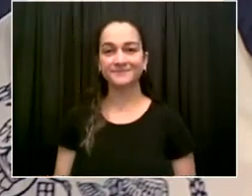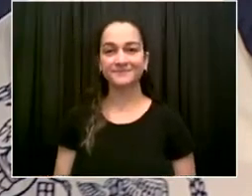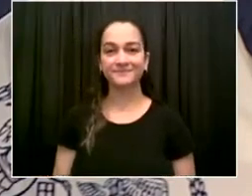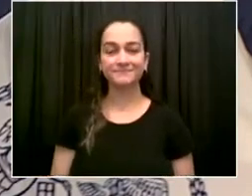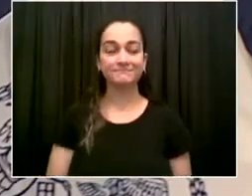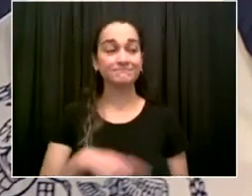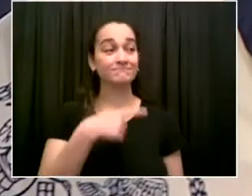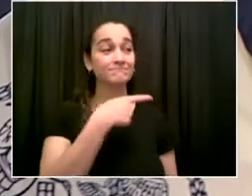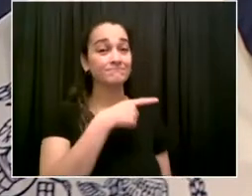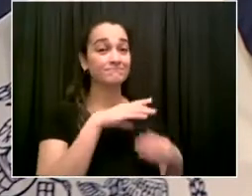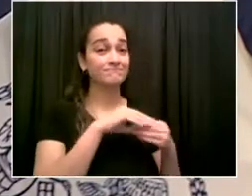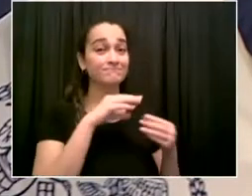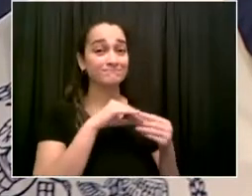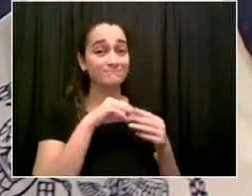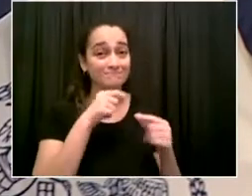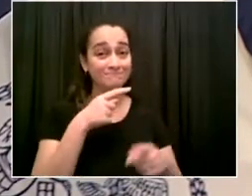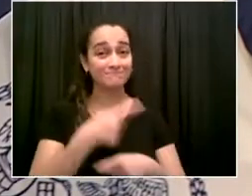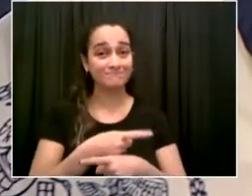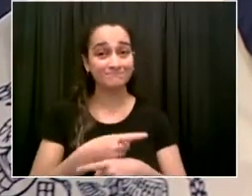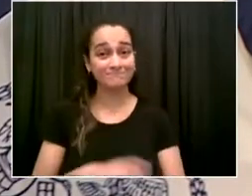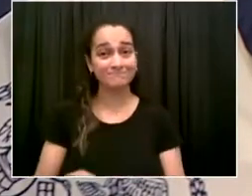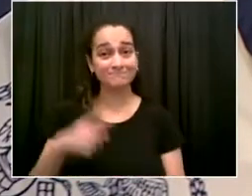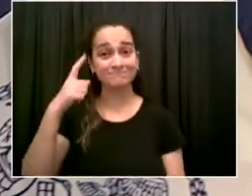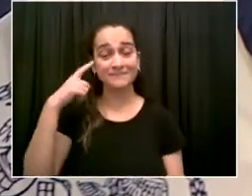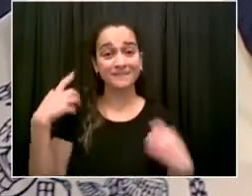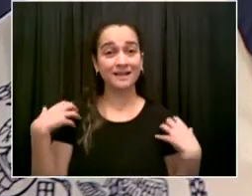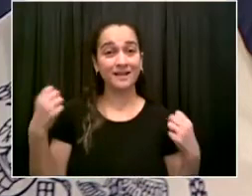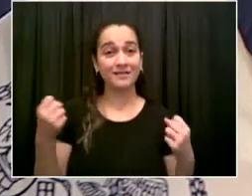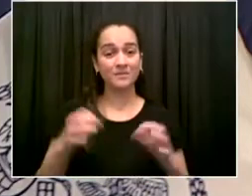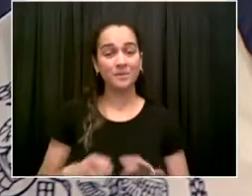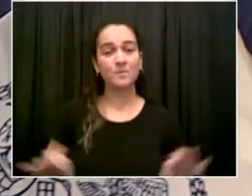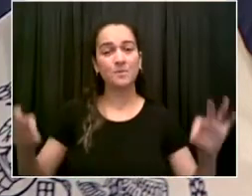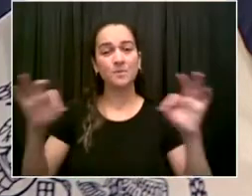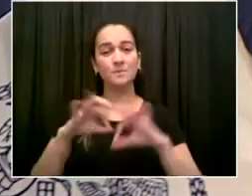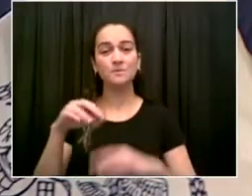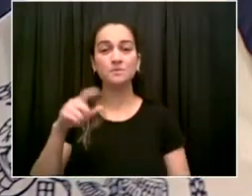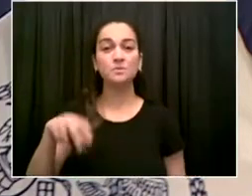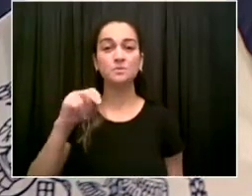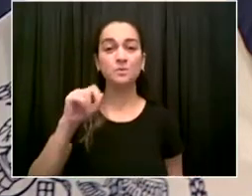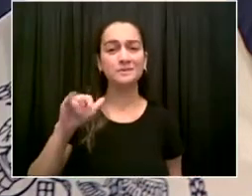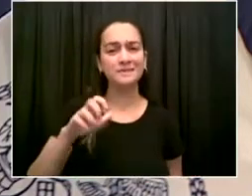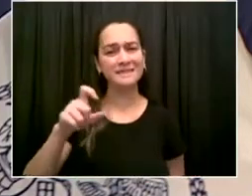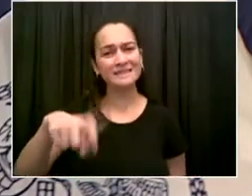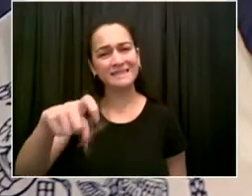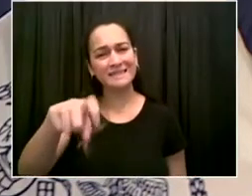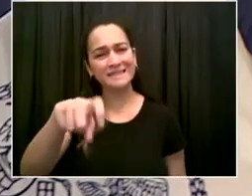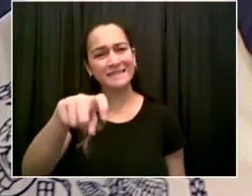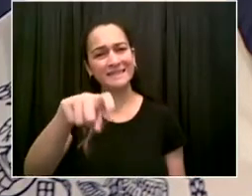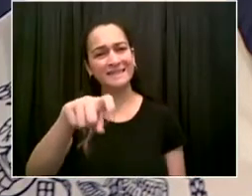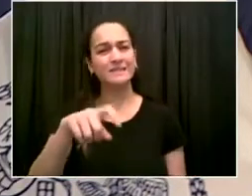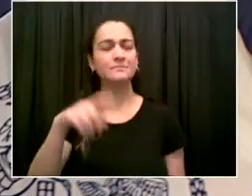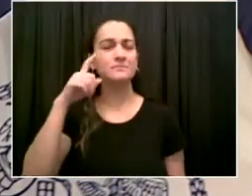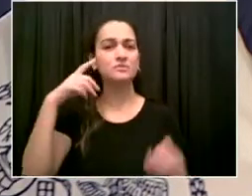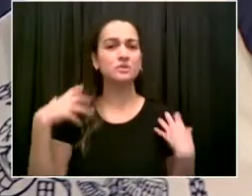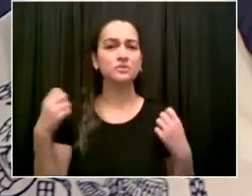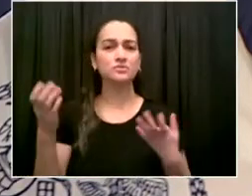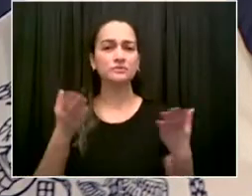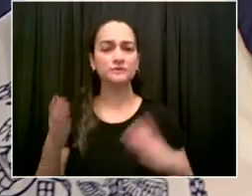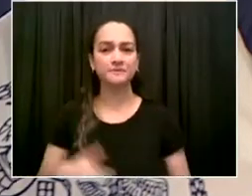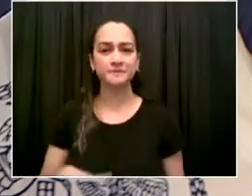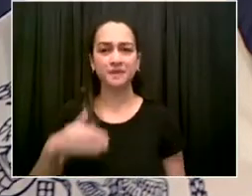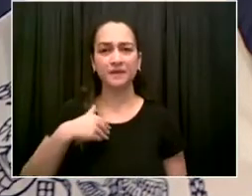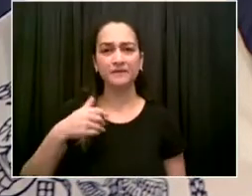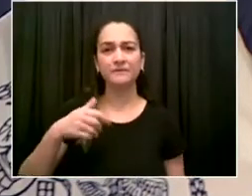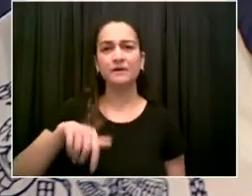tremendous perspective on why it is so important to make mental health services more available than ever. First, he spent